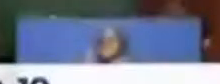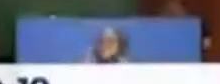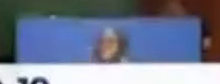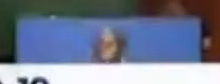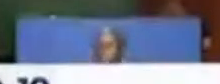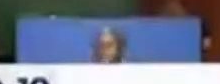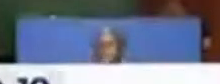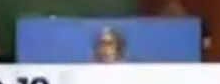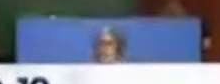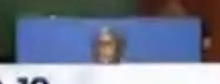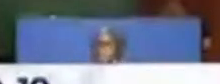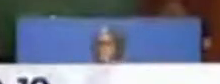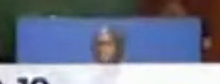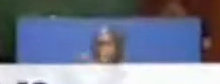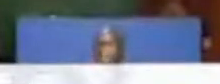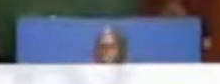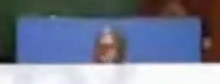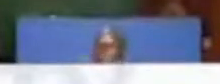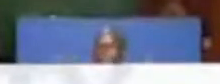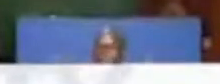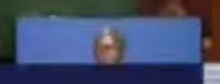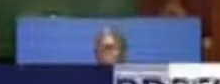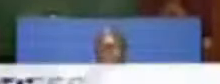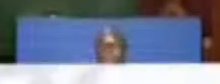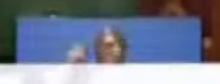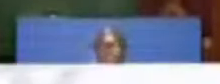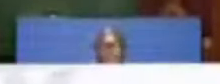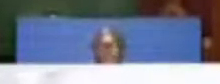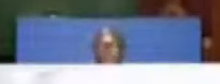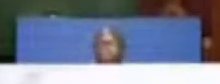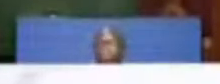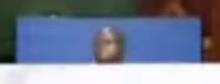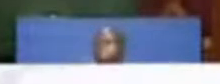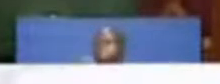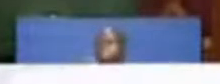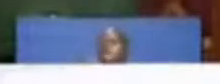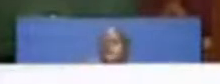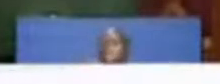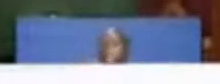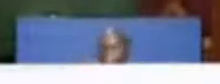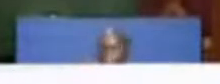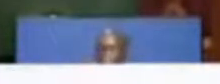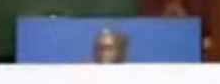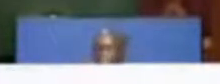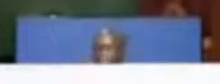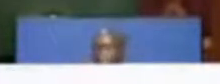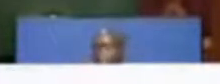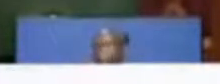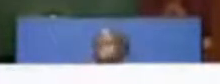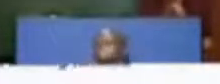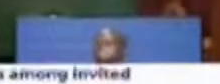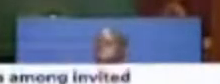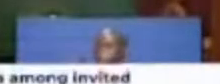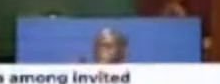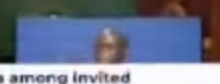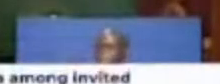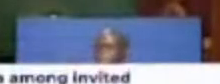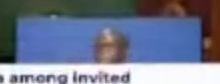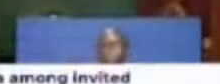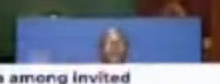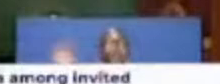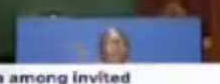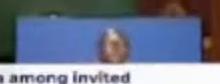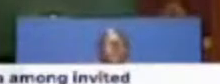787,000 households every year on average, and with 2,000 connections a